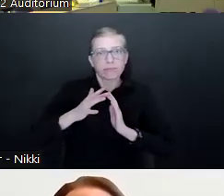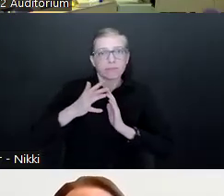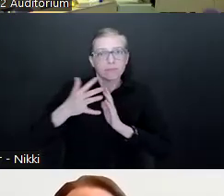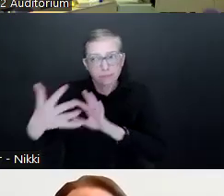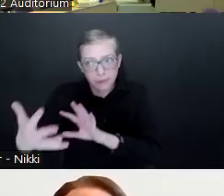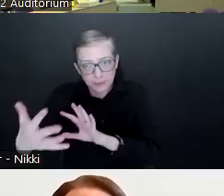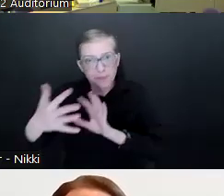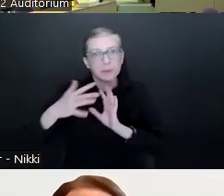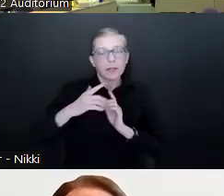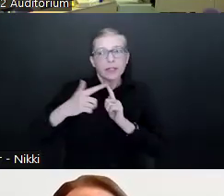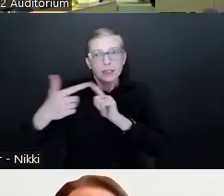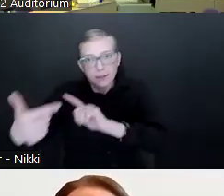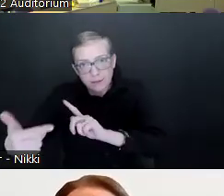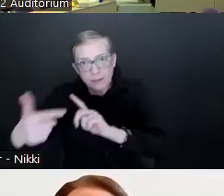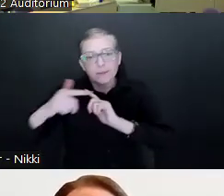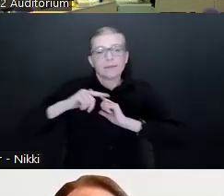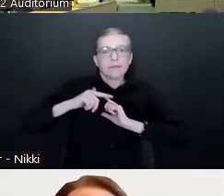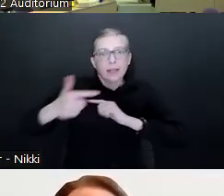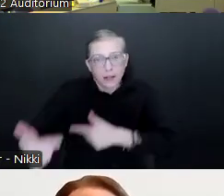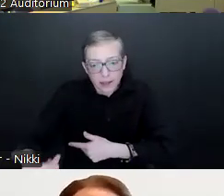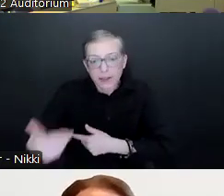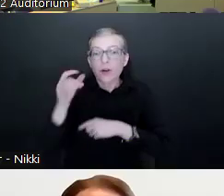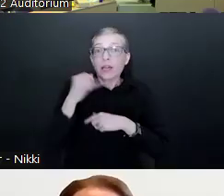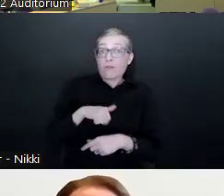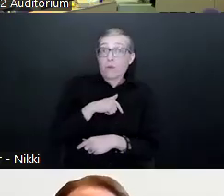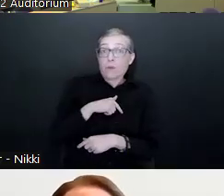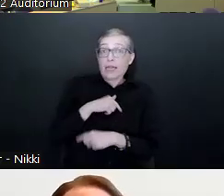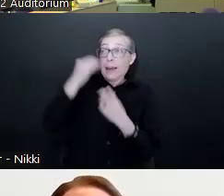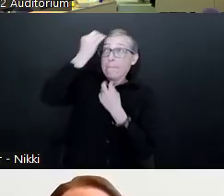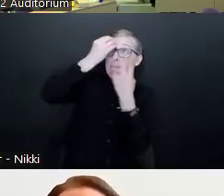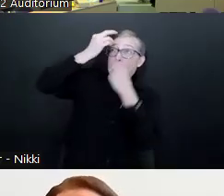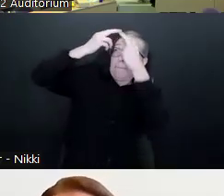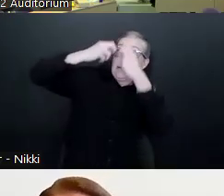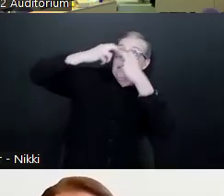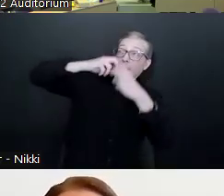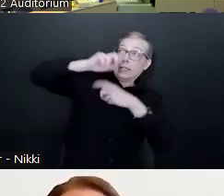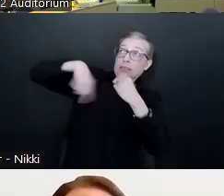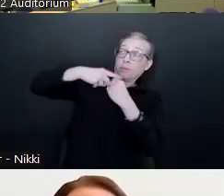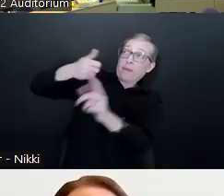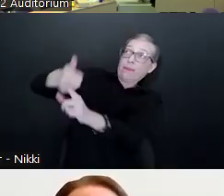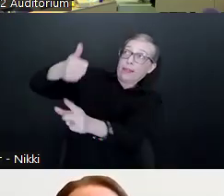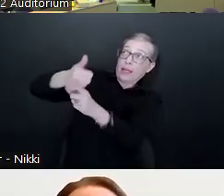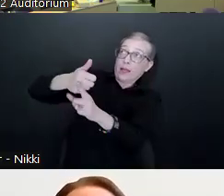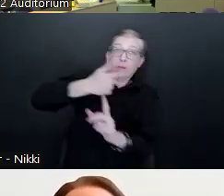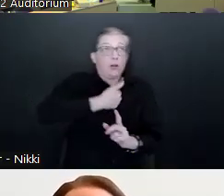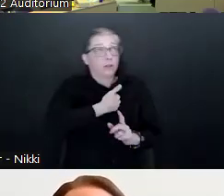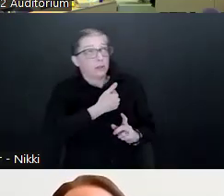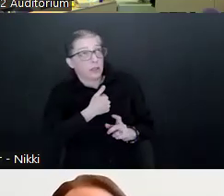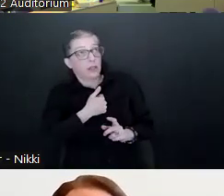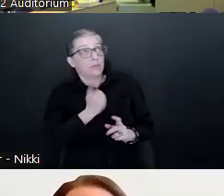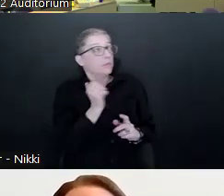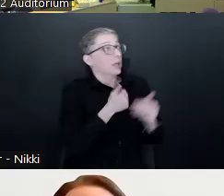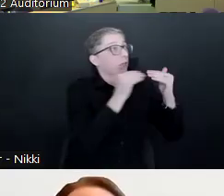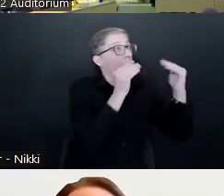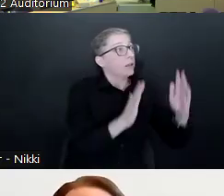going. If we are mentalizing our client, if we are mentalizing our children, if we are mentalizing our colleagues, our partners, we are keeping the